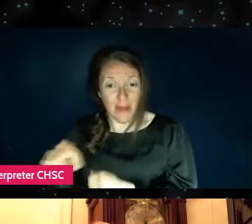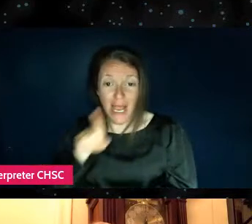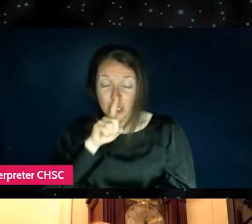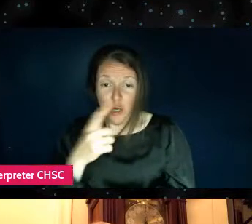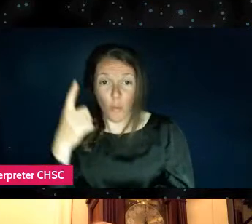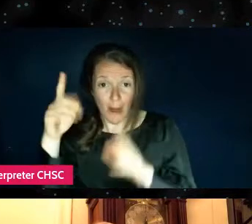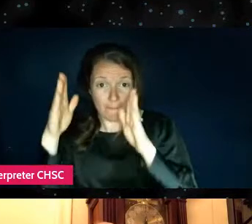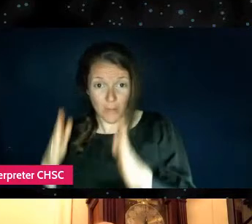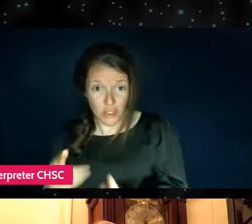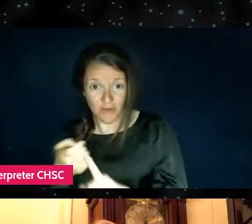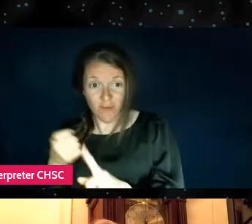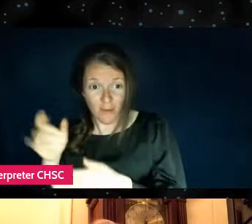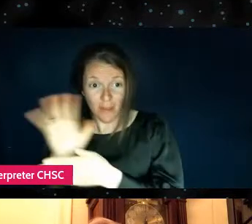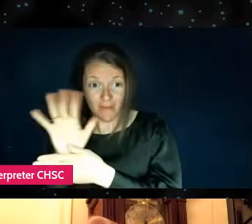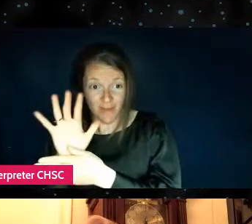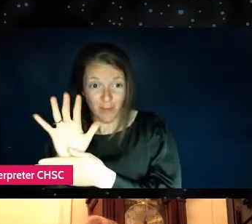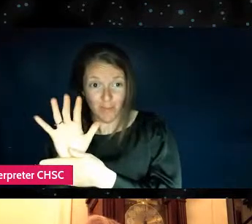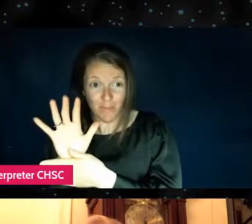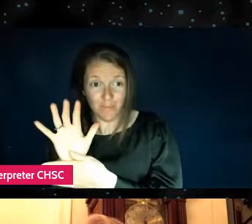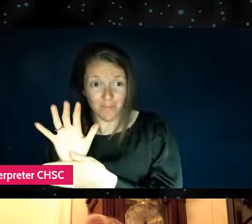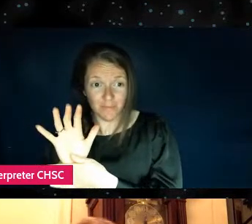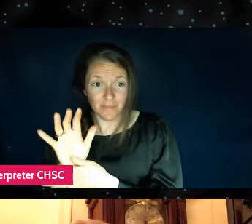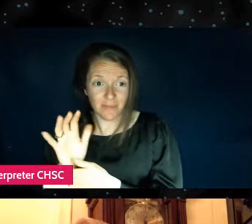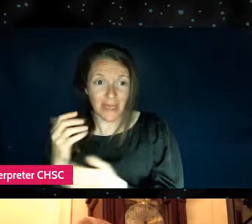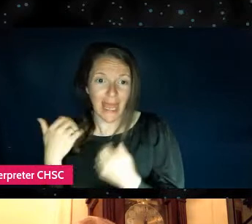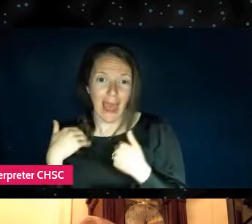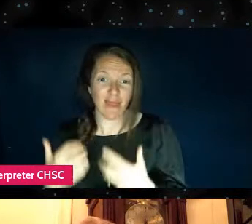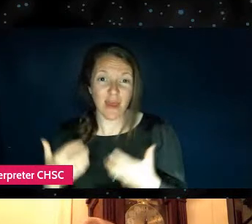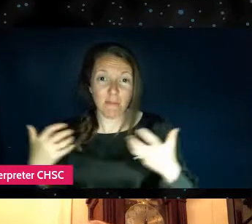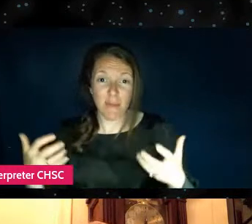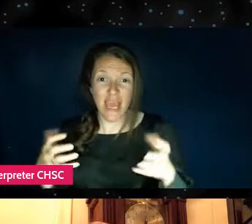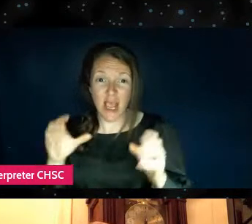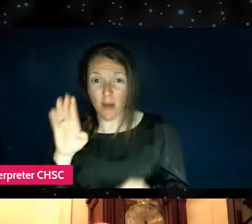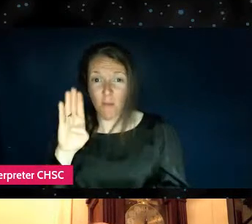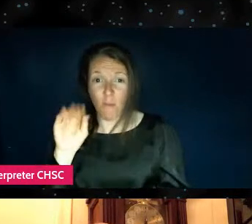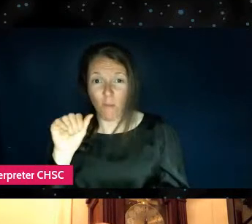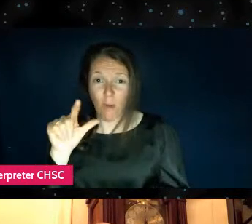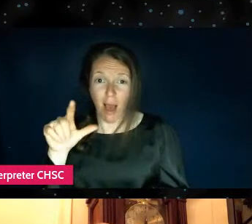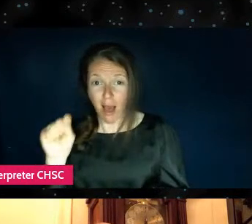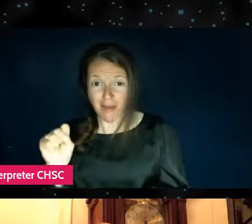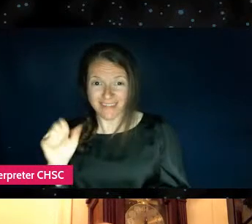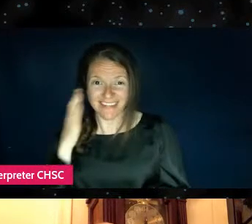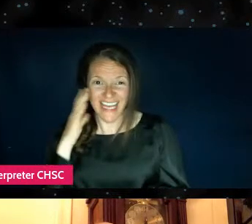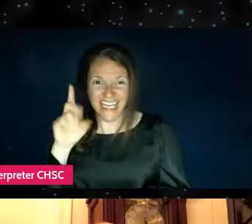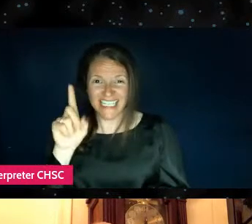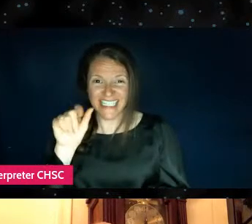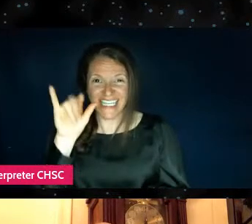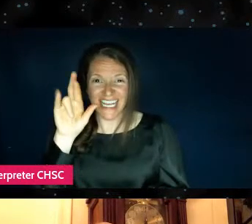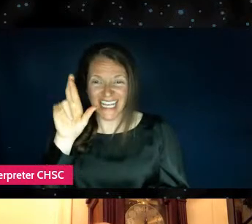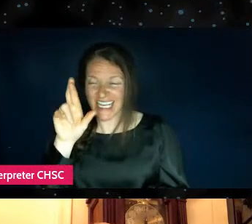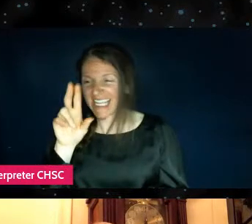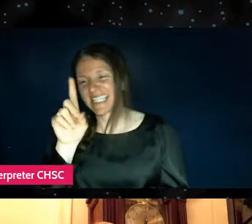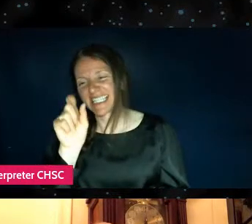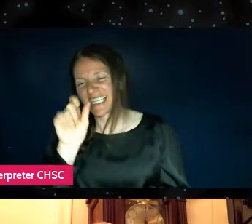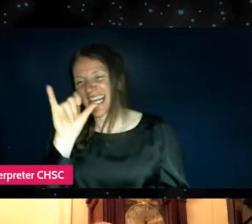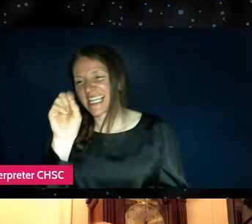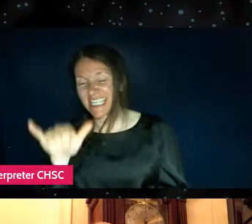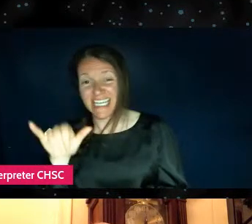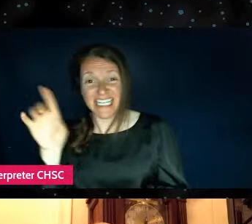film that had the big balls, Daisy D, I knew Daisy from going to the balls